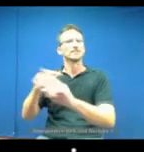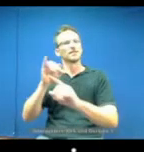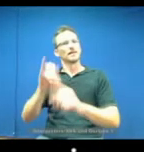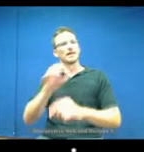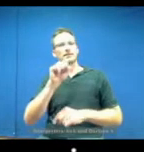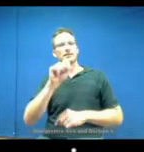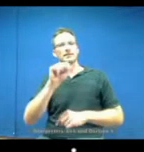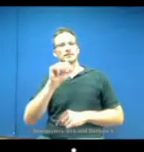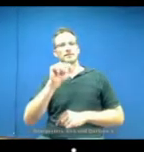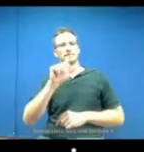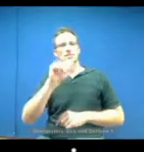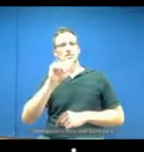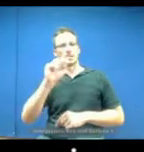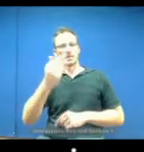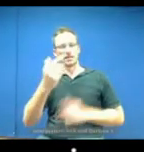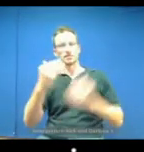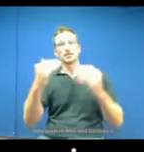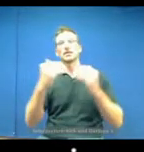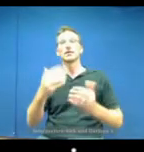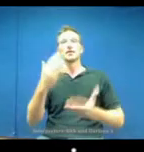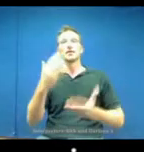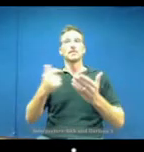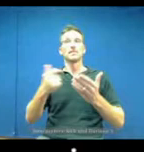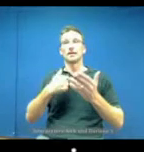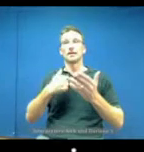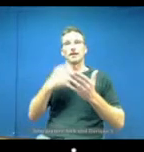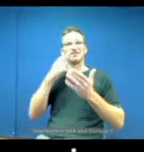And we have malicious destruction of property, among others.